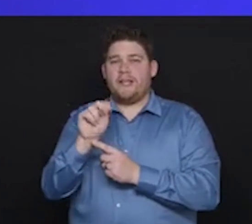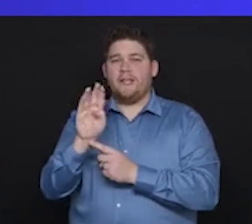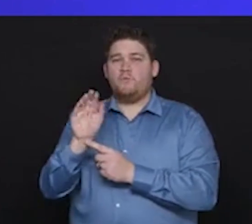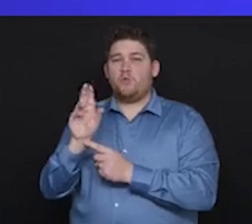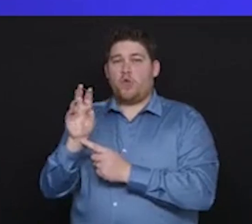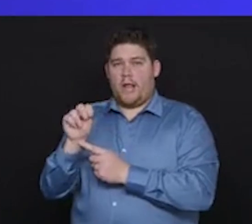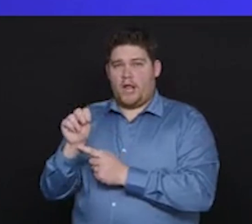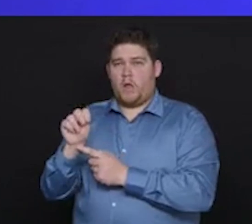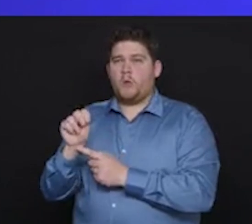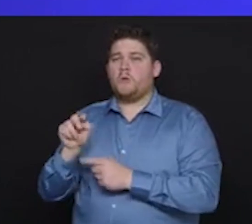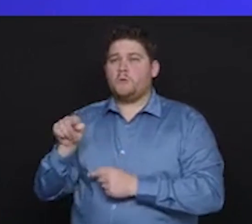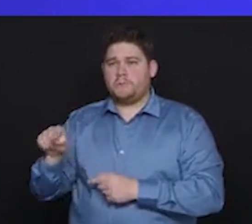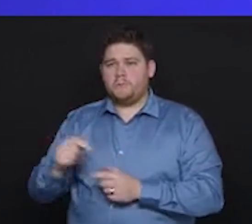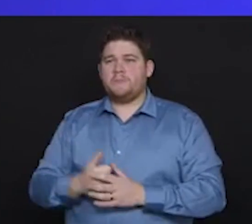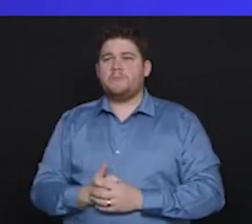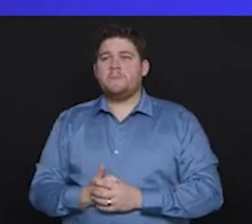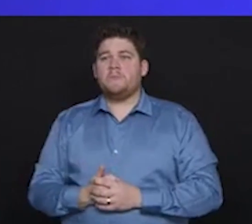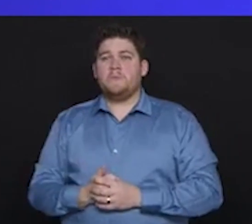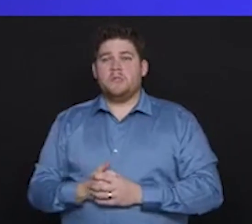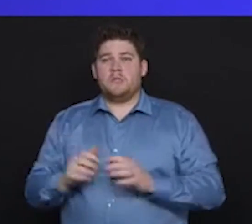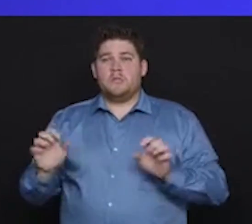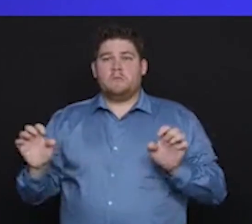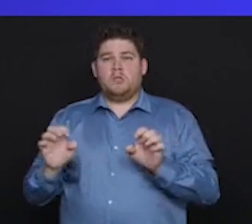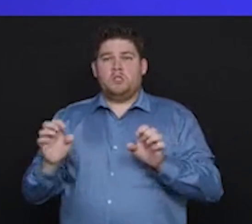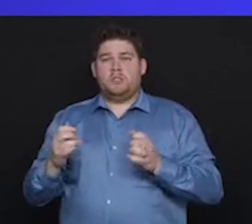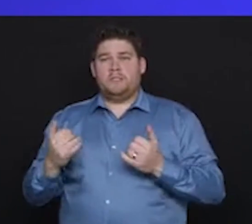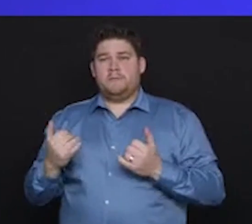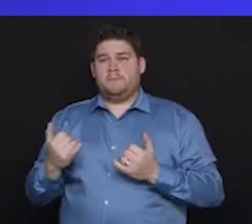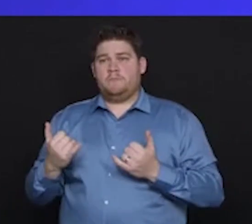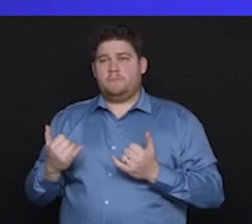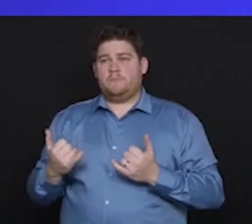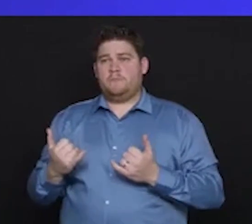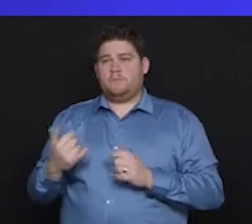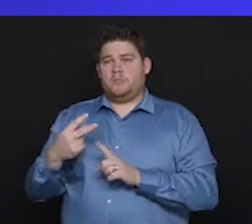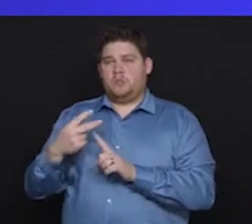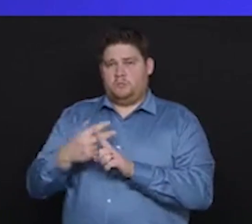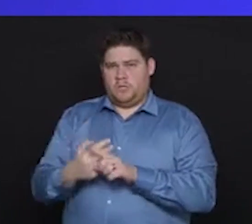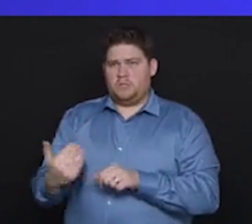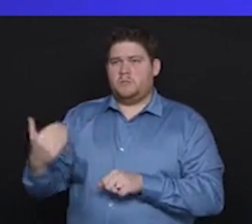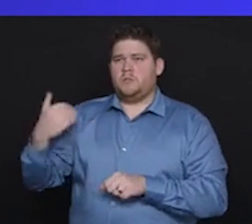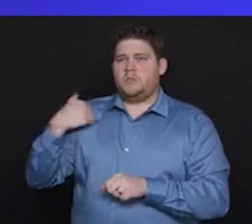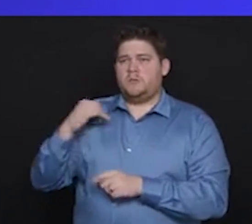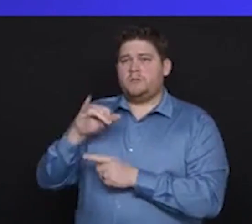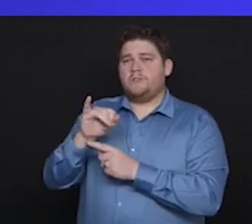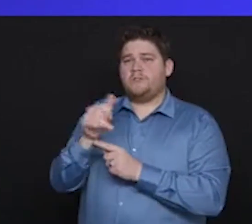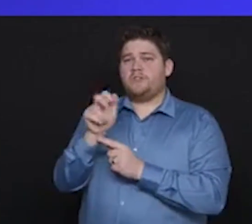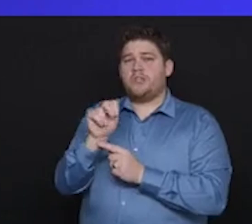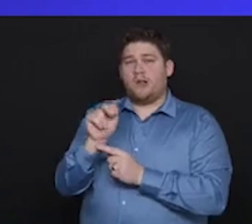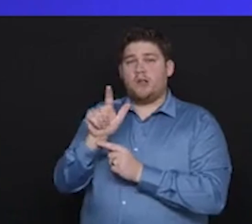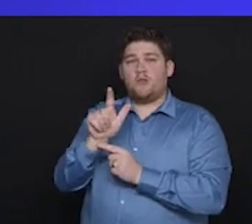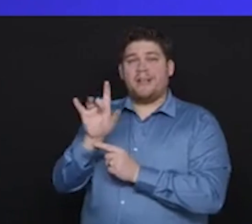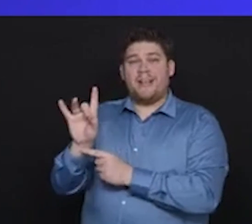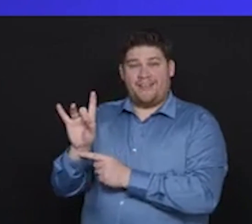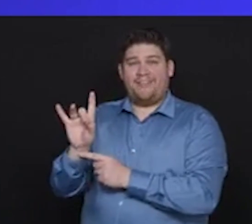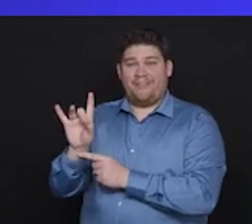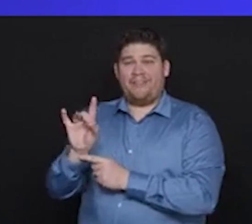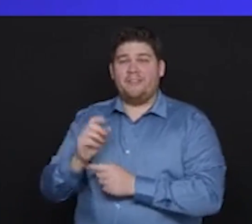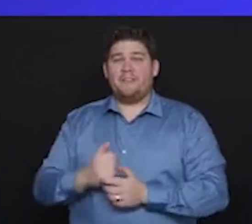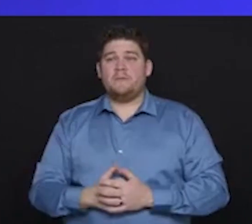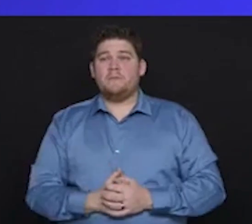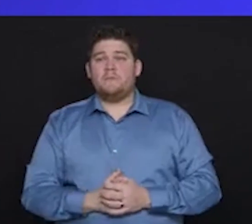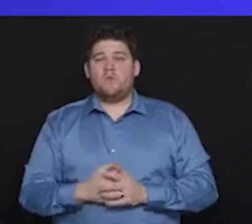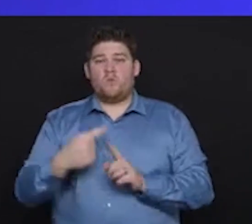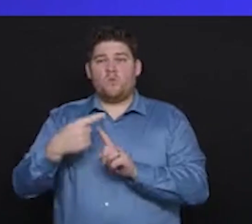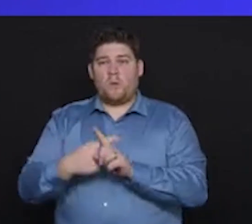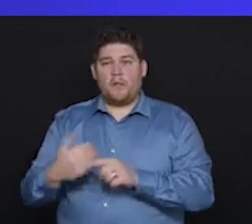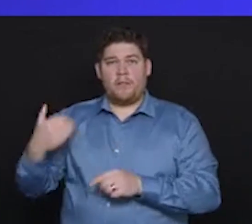January 28th, so basically 2 months ago. And steps were taken at every stage. And the fact that this has come later to us